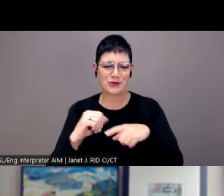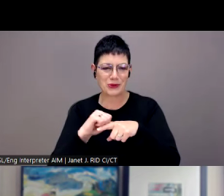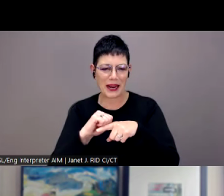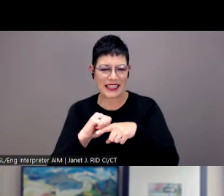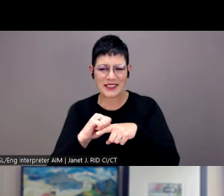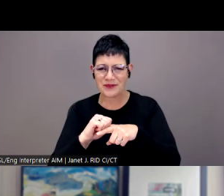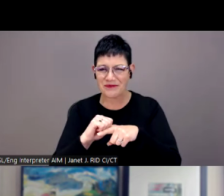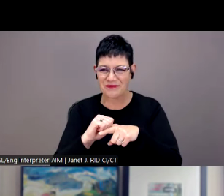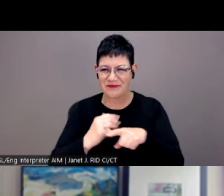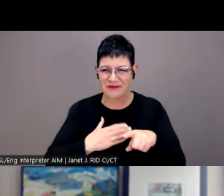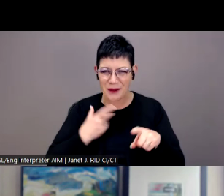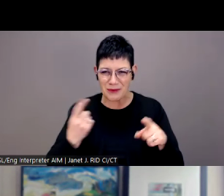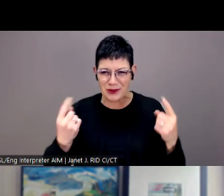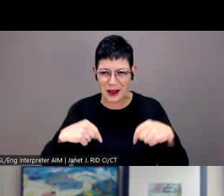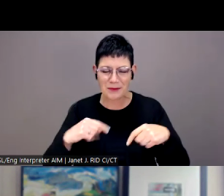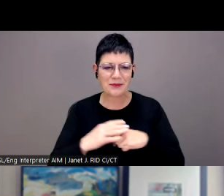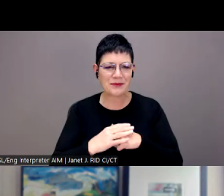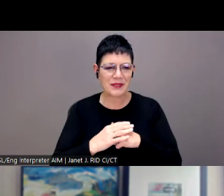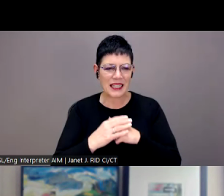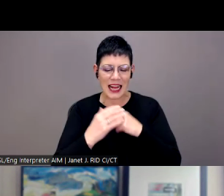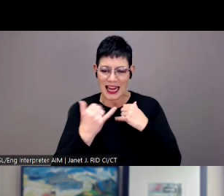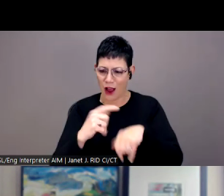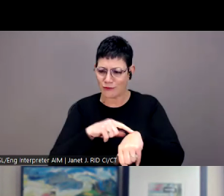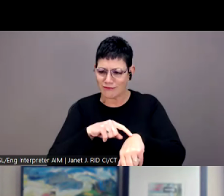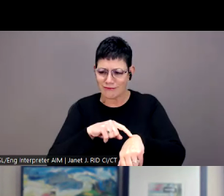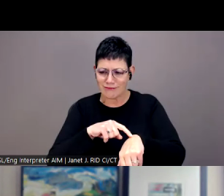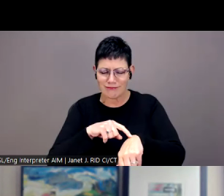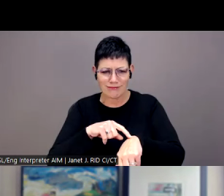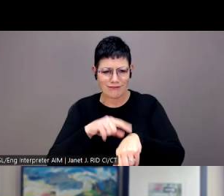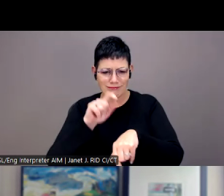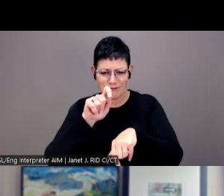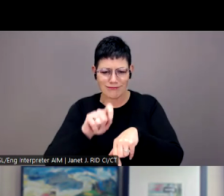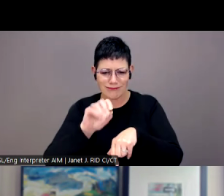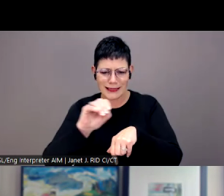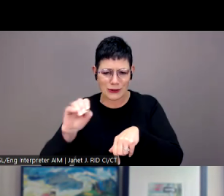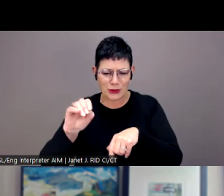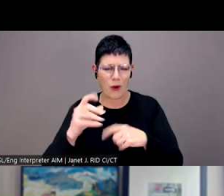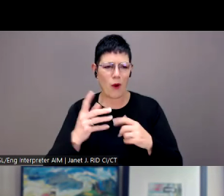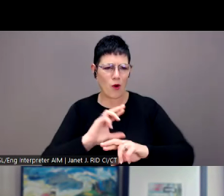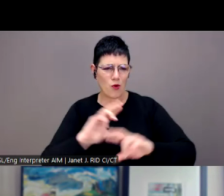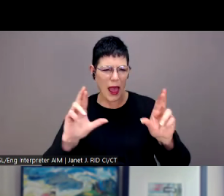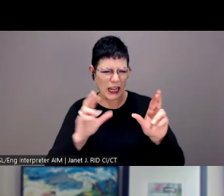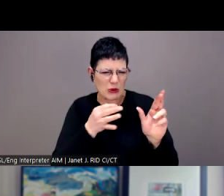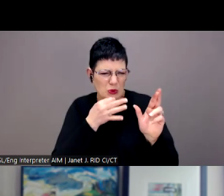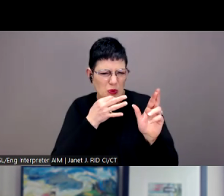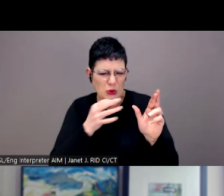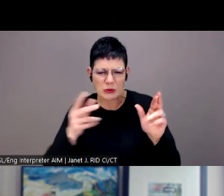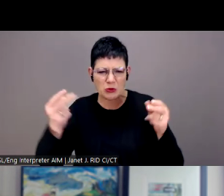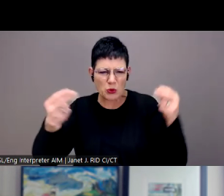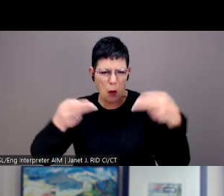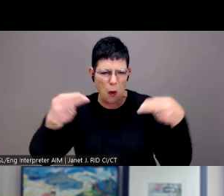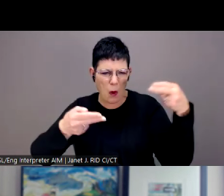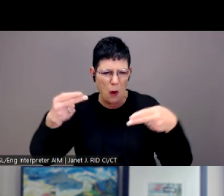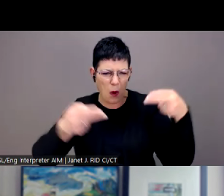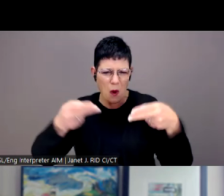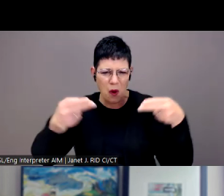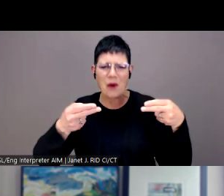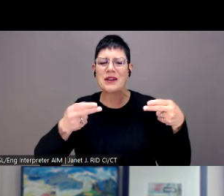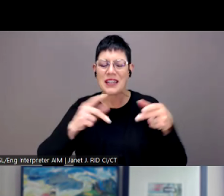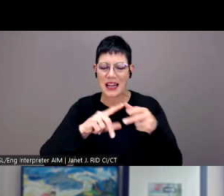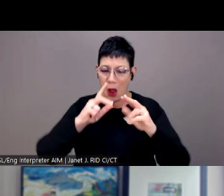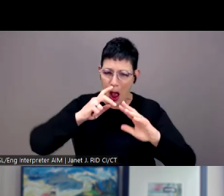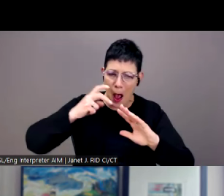have right at the hour, so we're going to give it just a moment or two for folks to join us, and then we'll dive